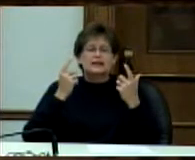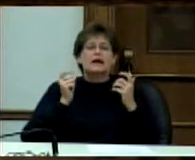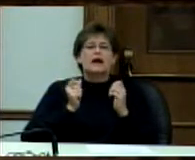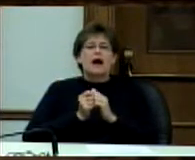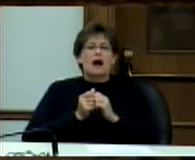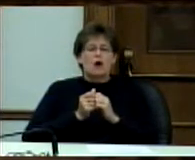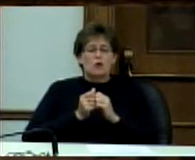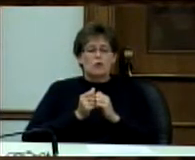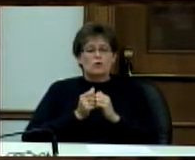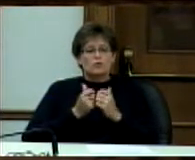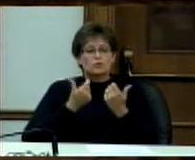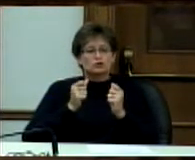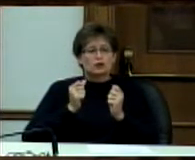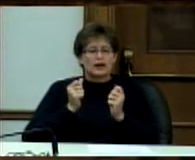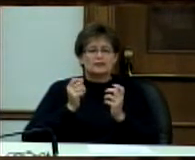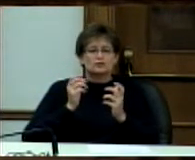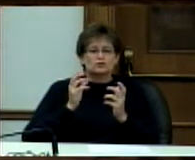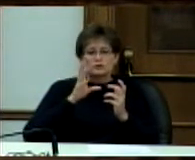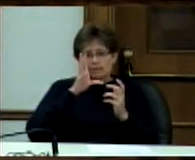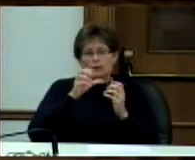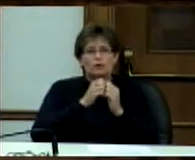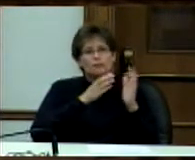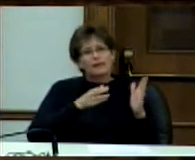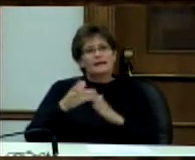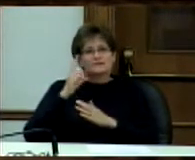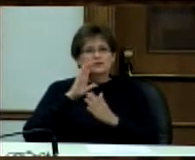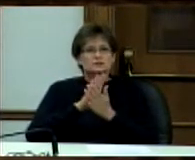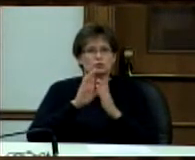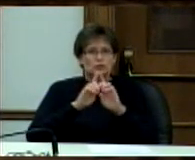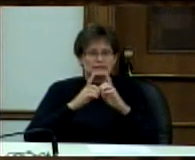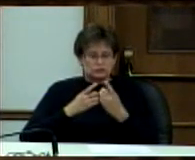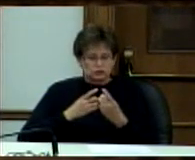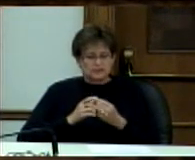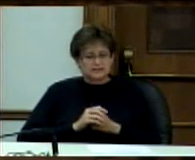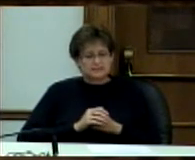where this fits into plans for the district.